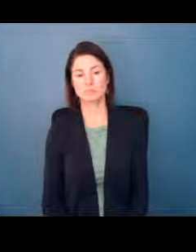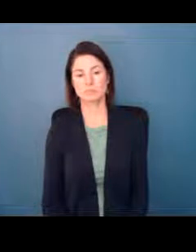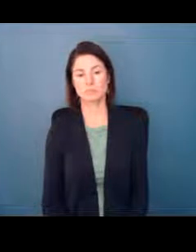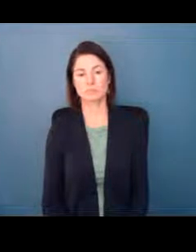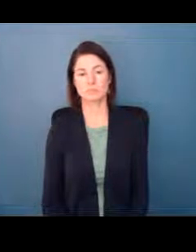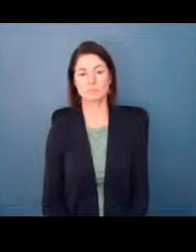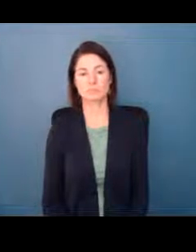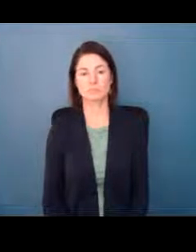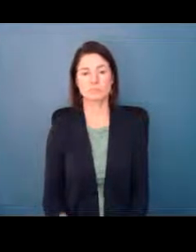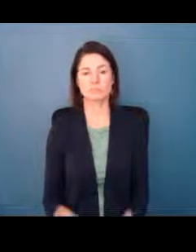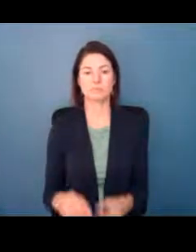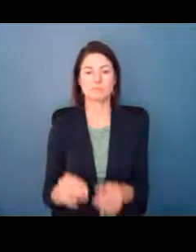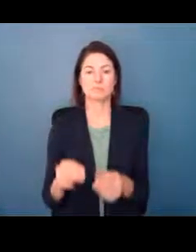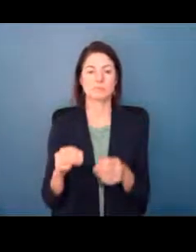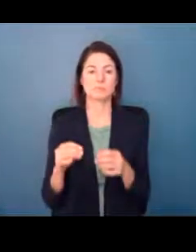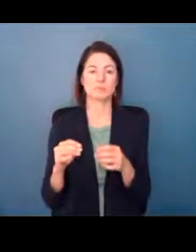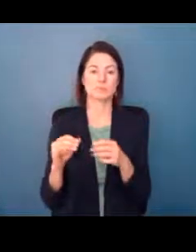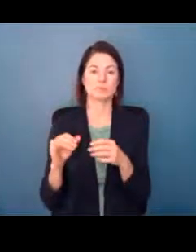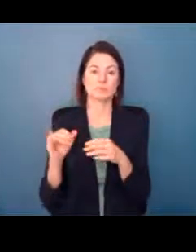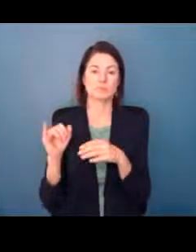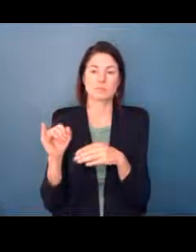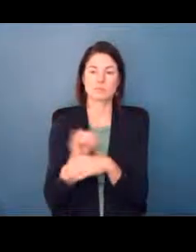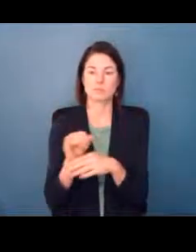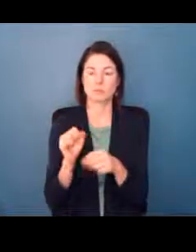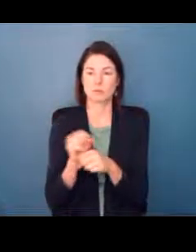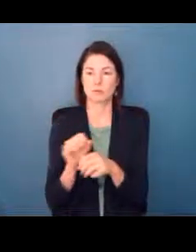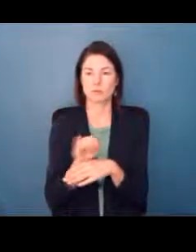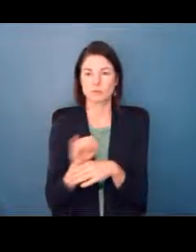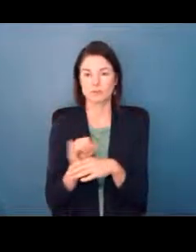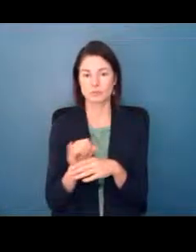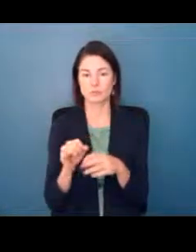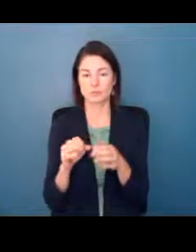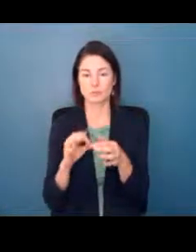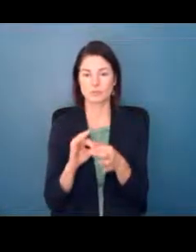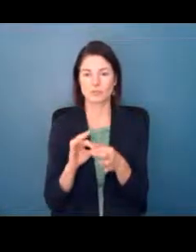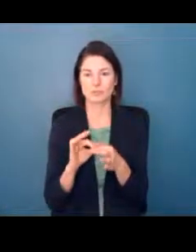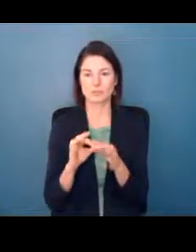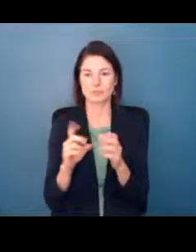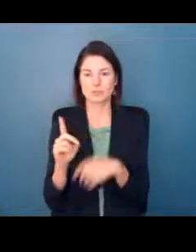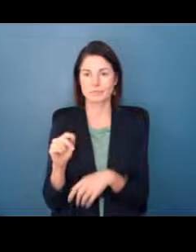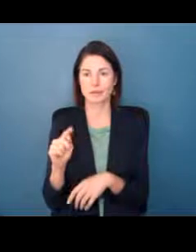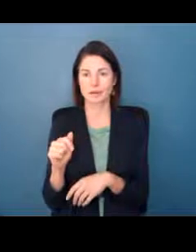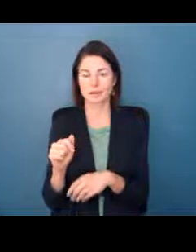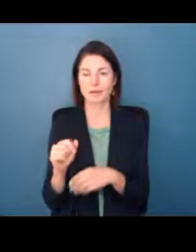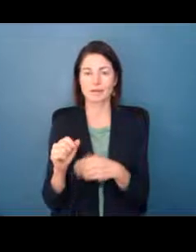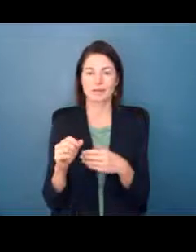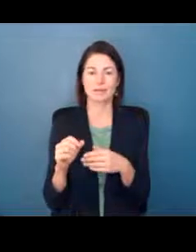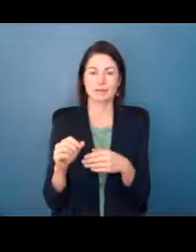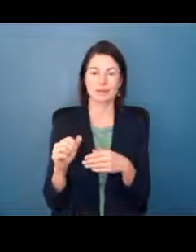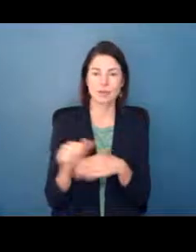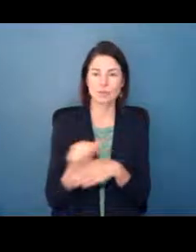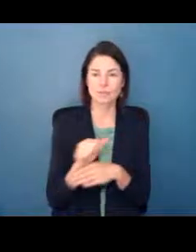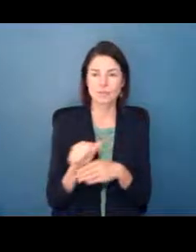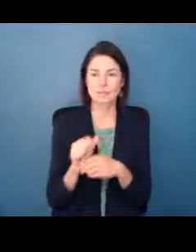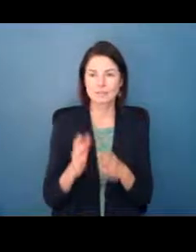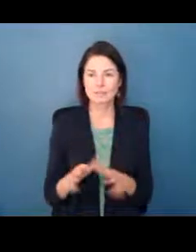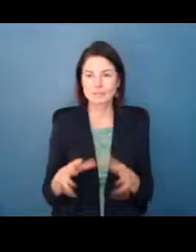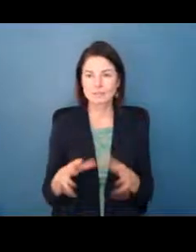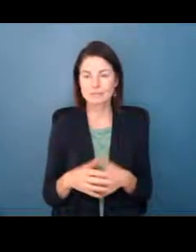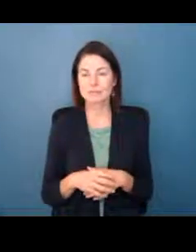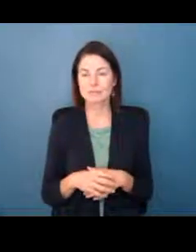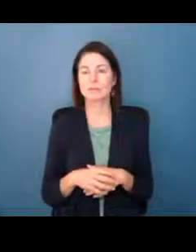Relations data in relation to apprenticeship programs and the use of apprentices, but there's also, it's my understanding